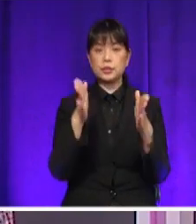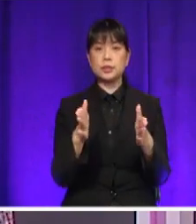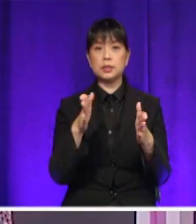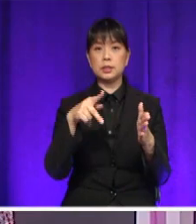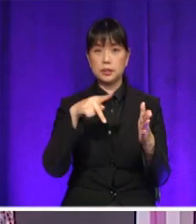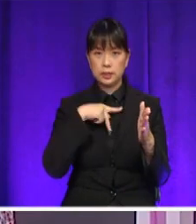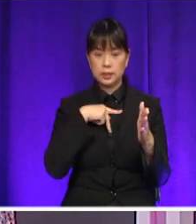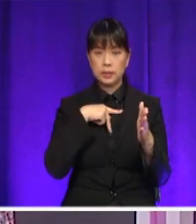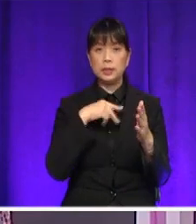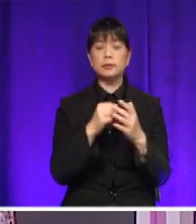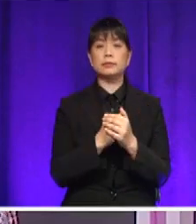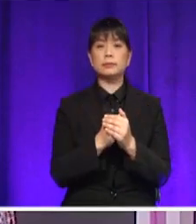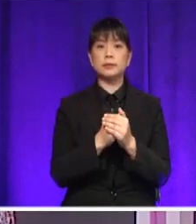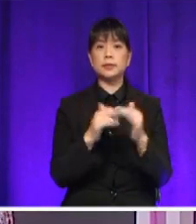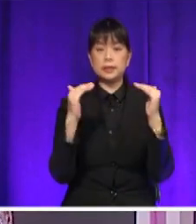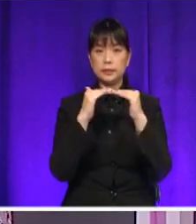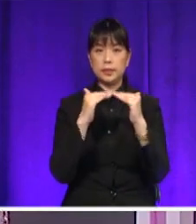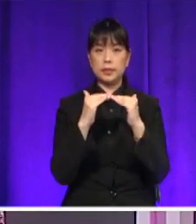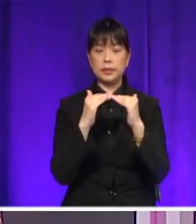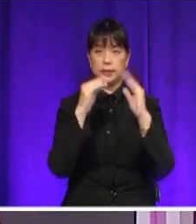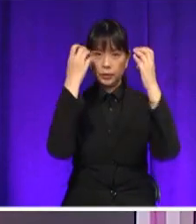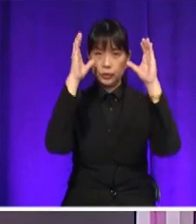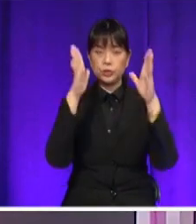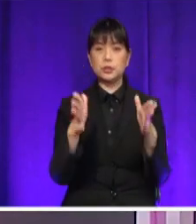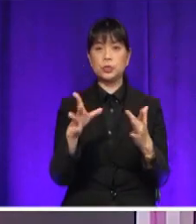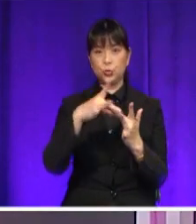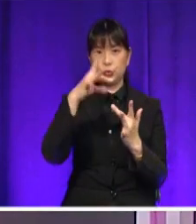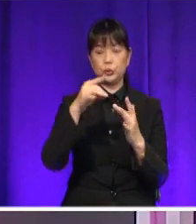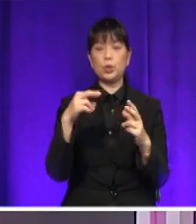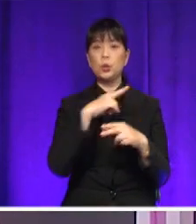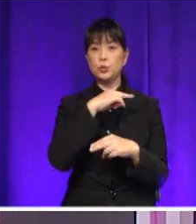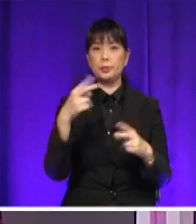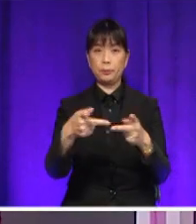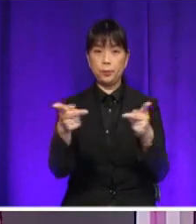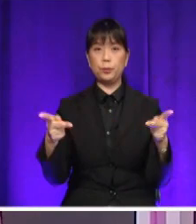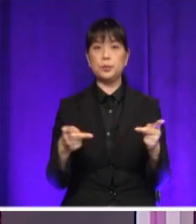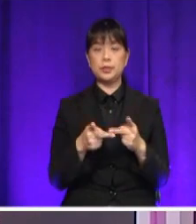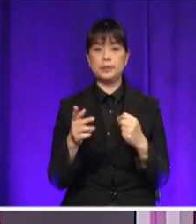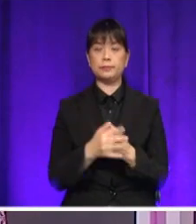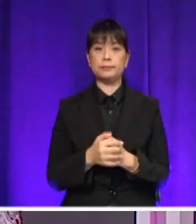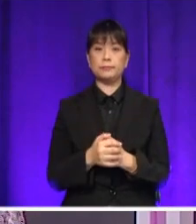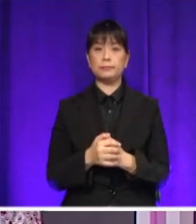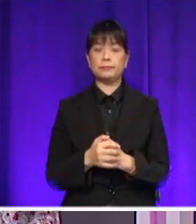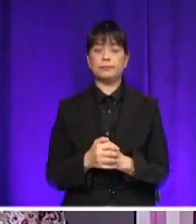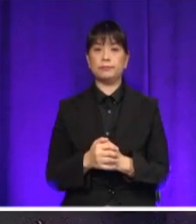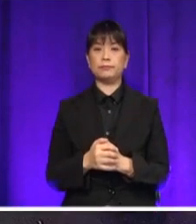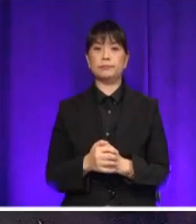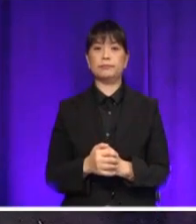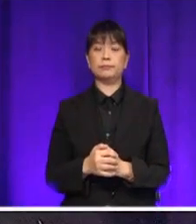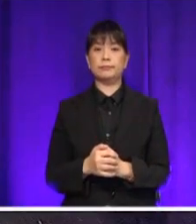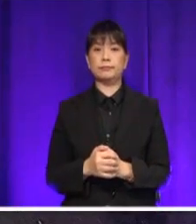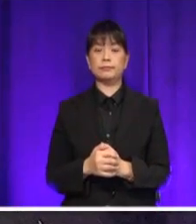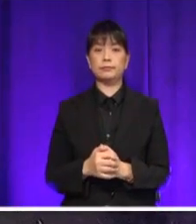I choose to have a swimming pool. Okay. Okay, we'll talk about what your choice would be after this. Okay. Okay,